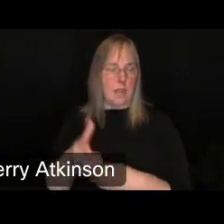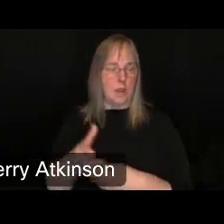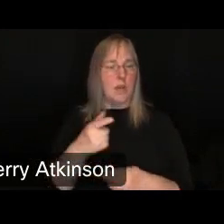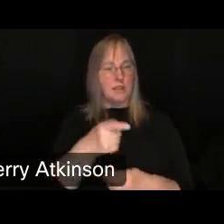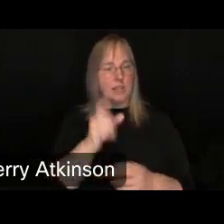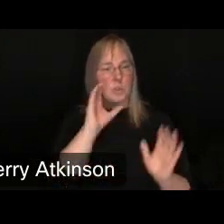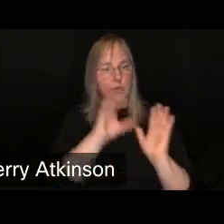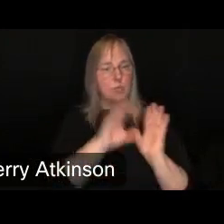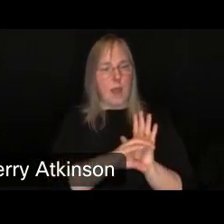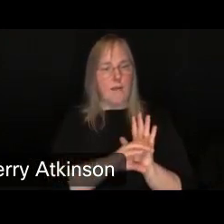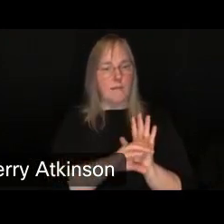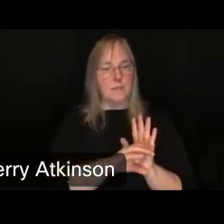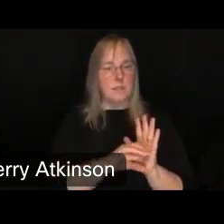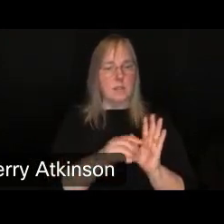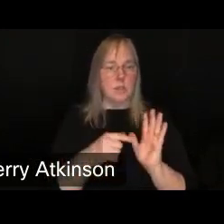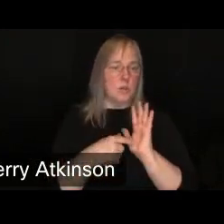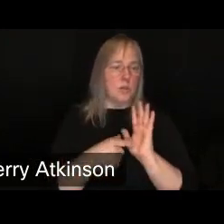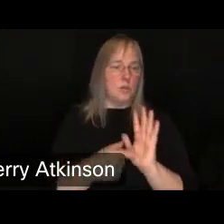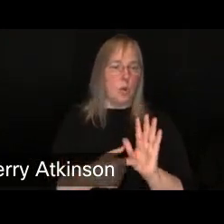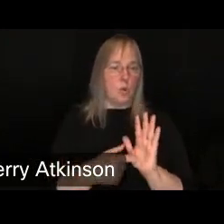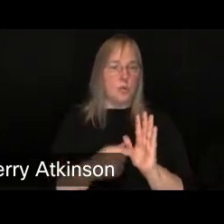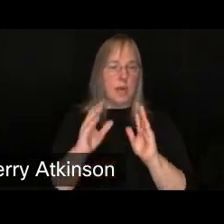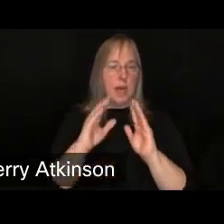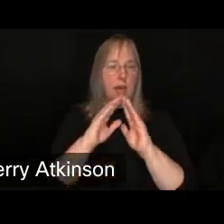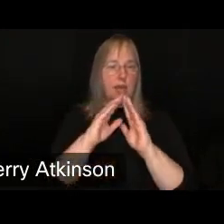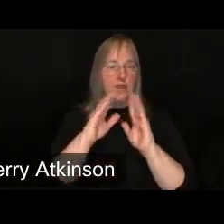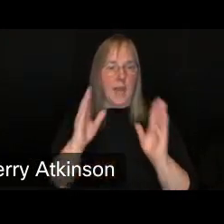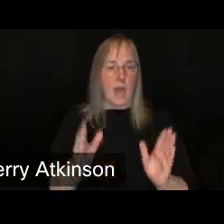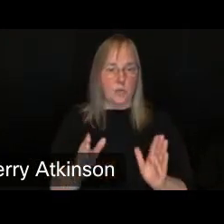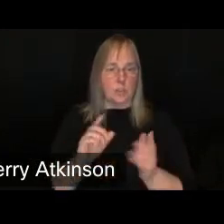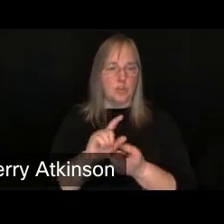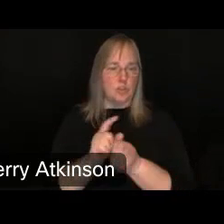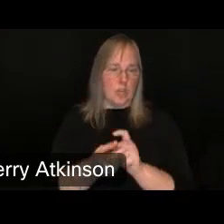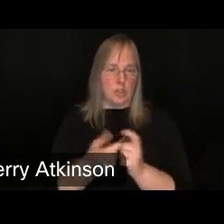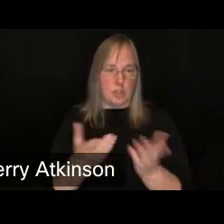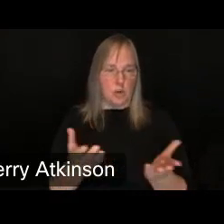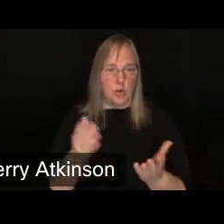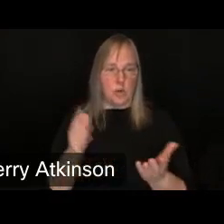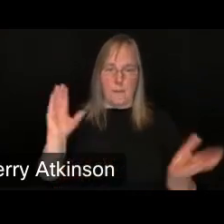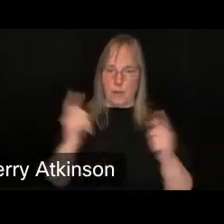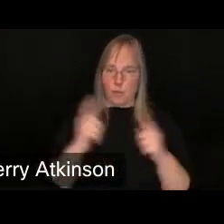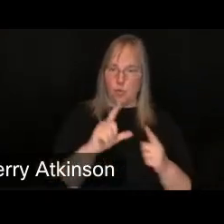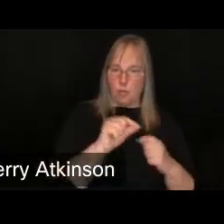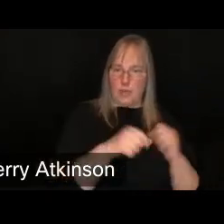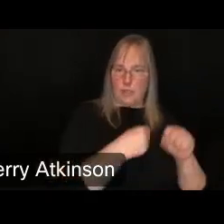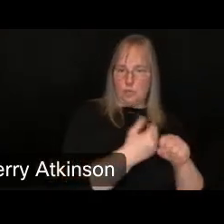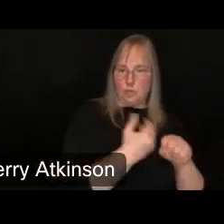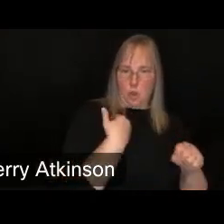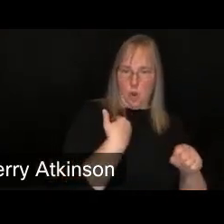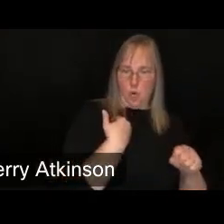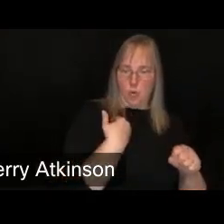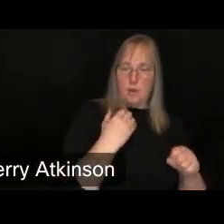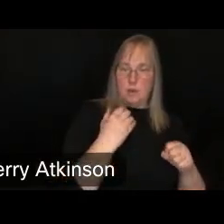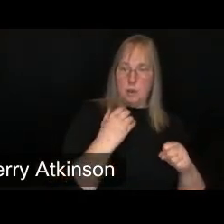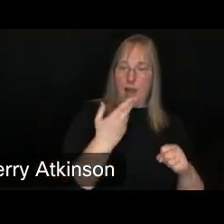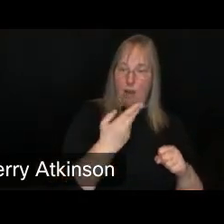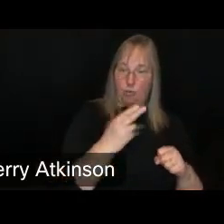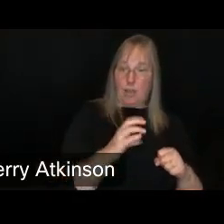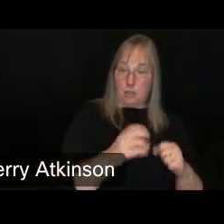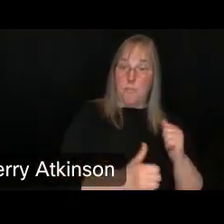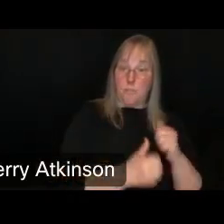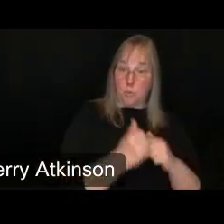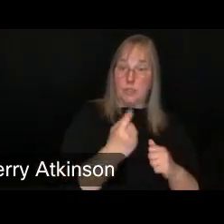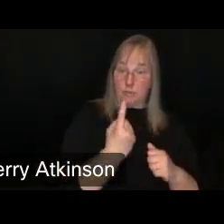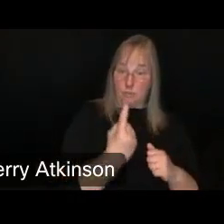with. As it shows the housing portfolio changes there. 20 years ago, the county was dominantly single